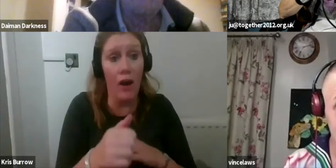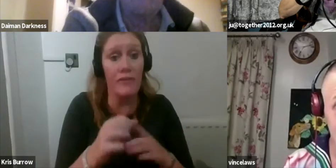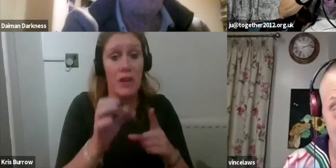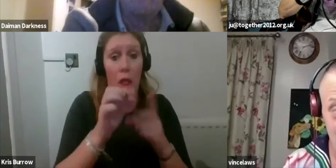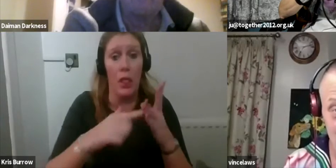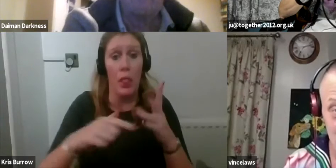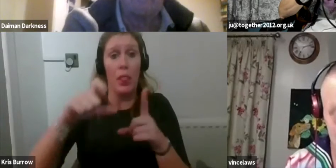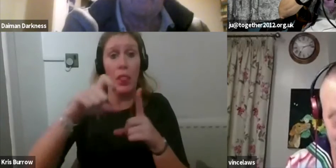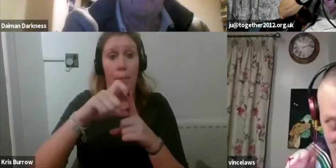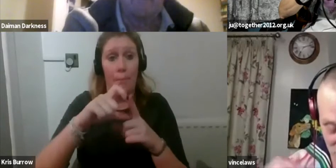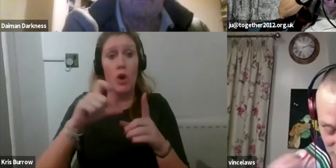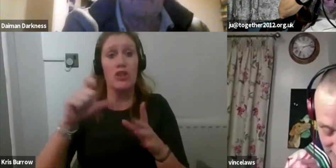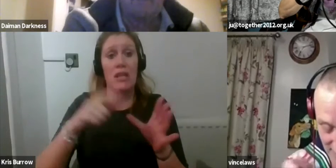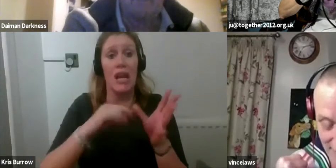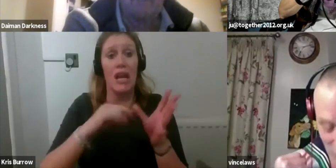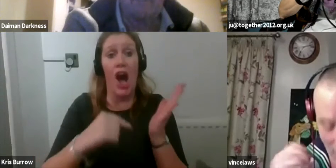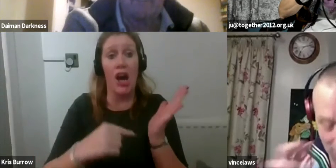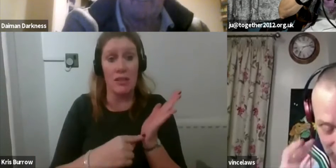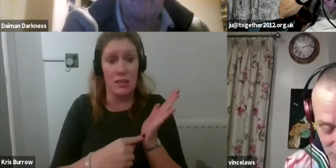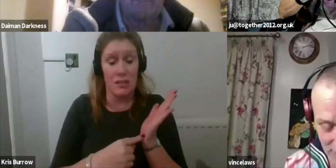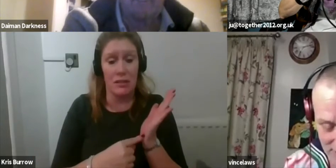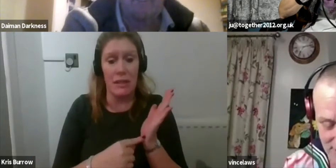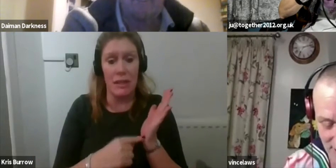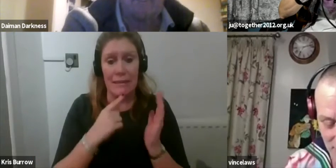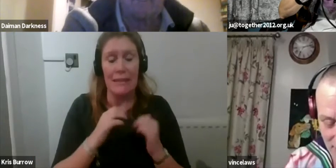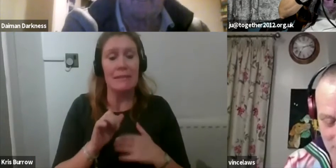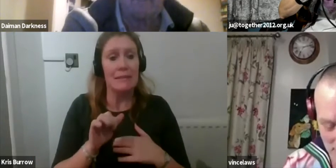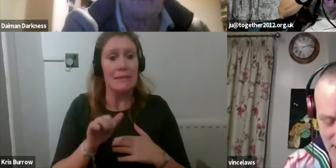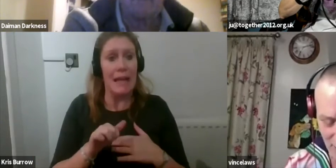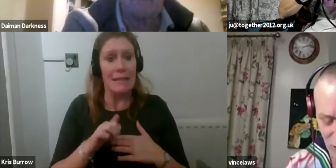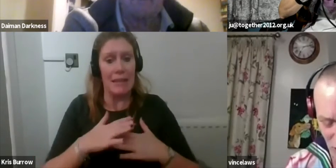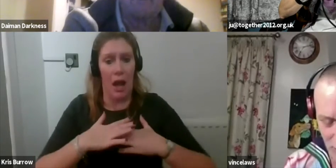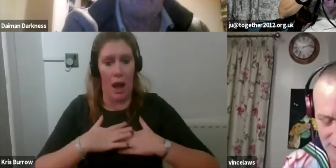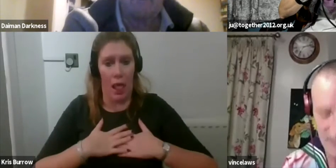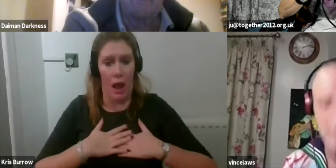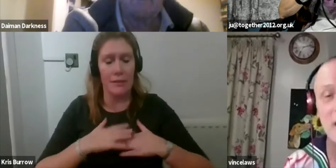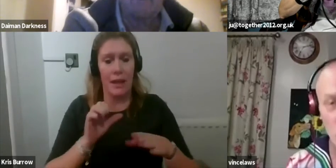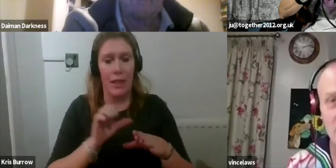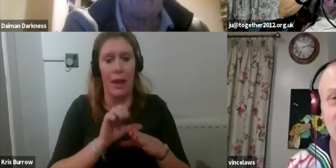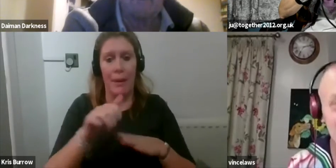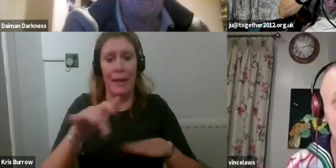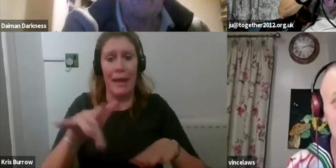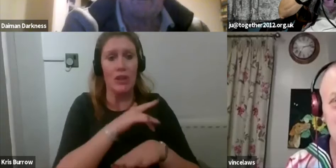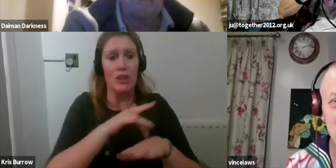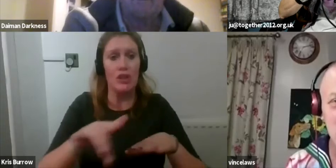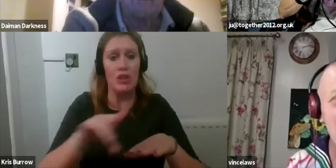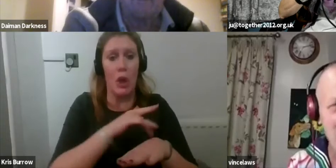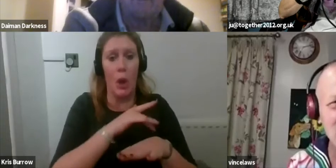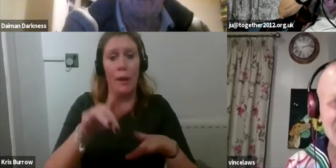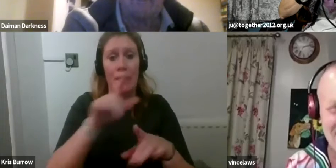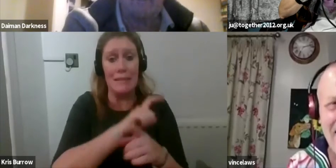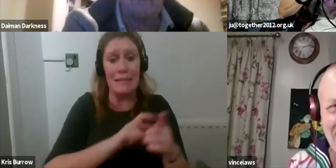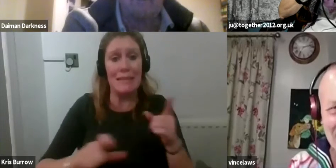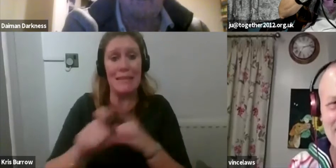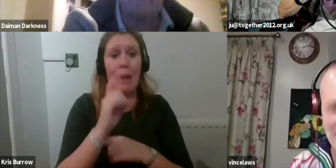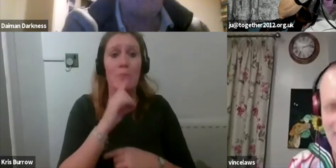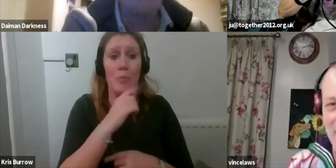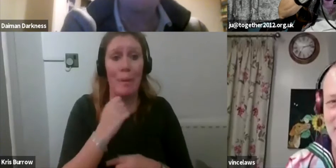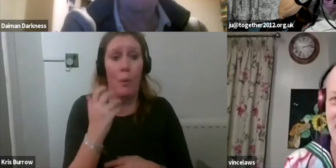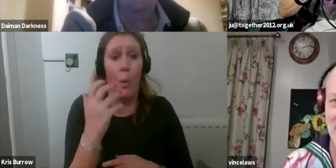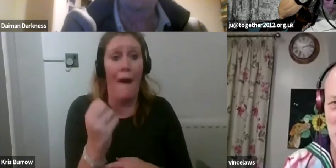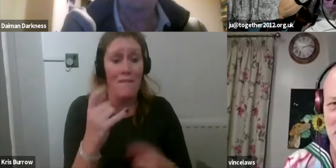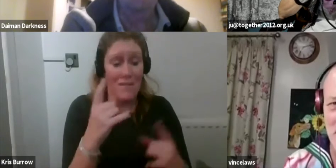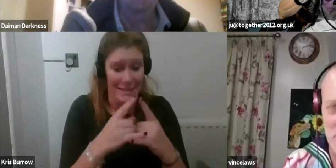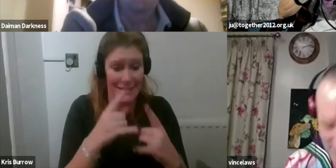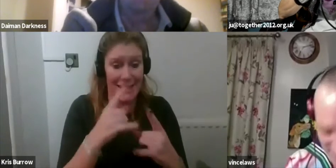little bit that you just said. So I've just written down here that my next show is going to be called Disabled People Having Sex. I think